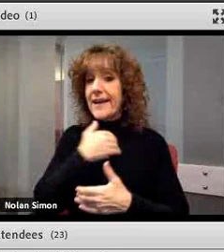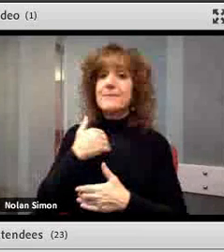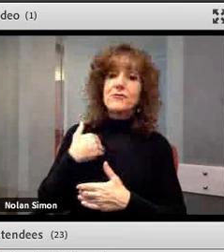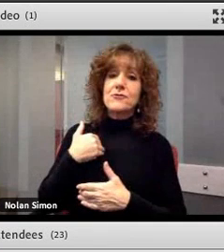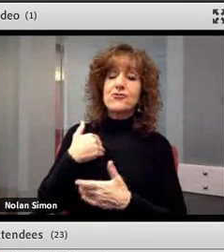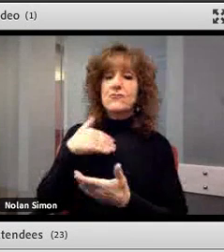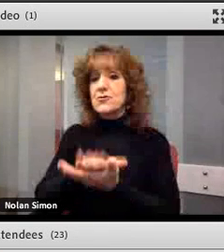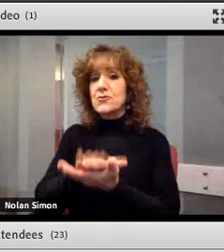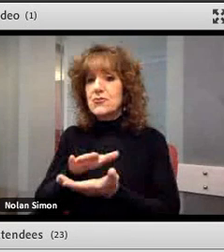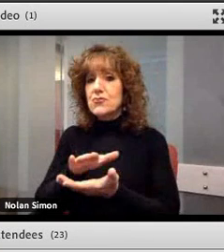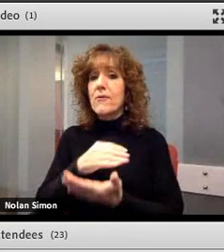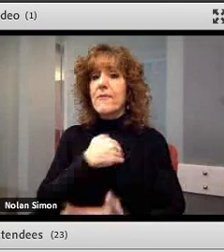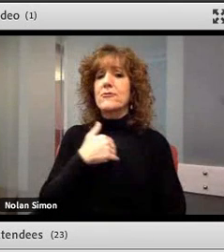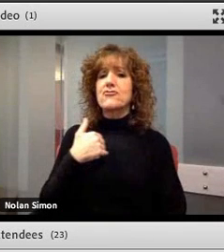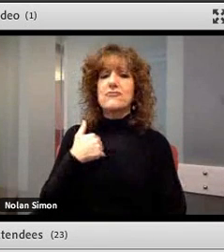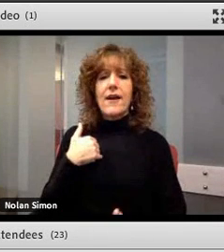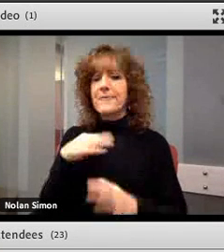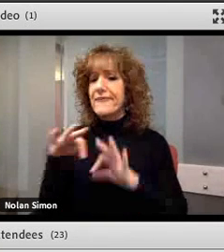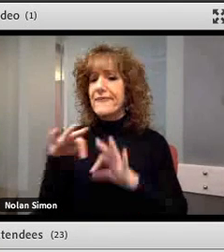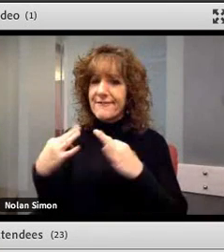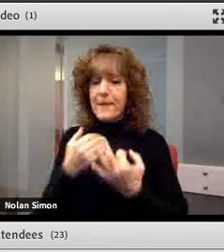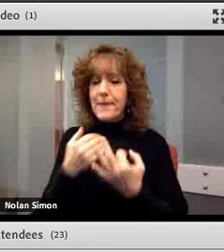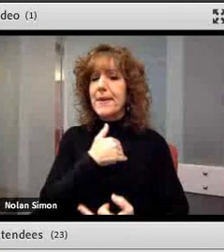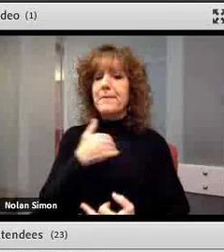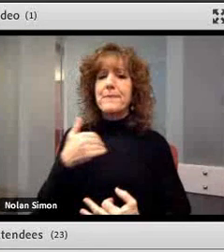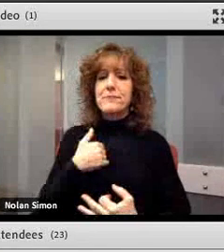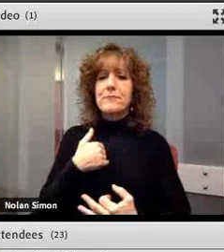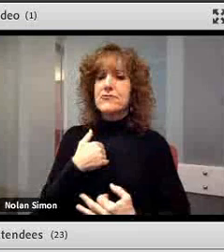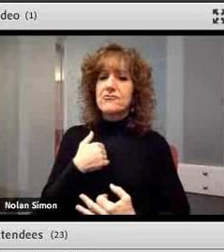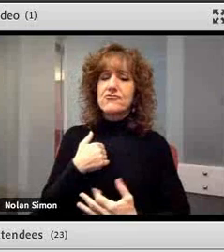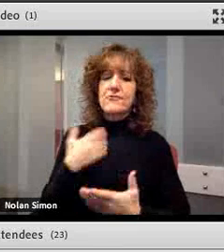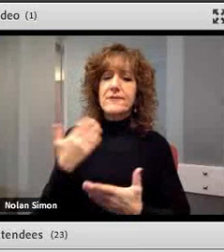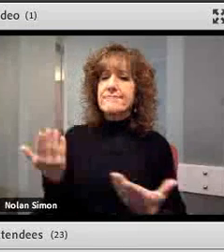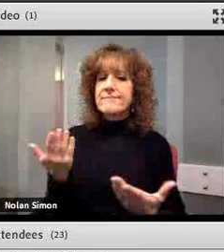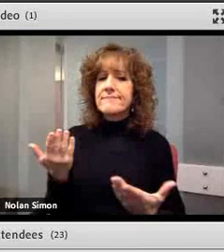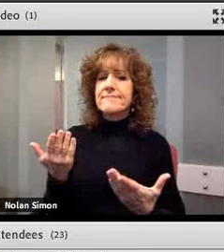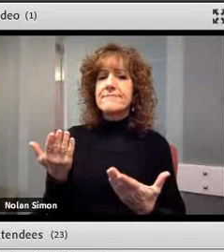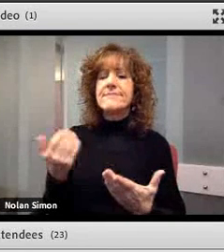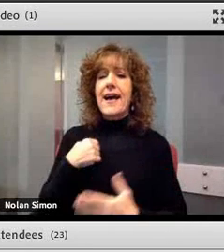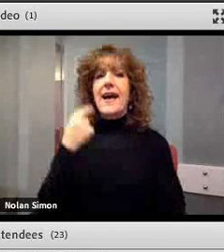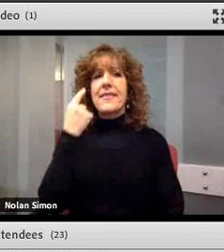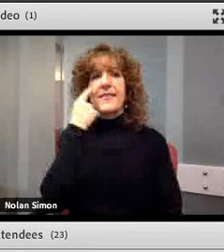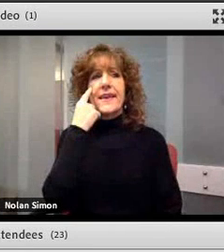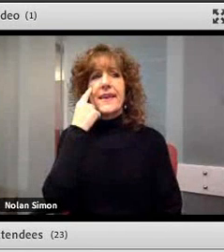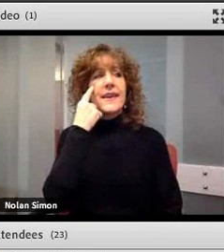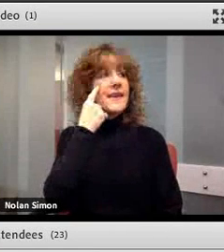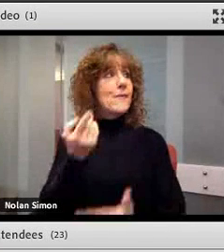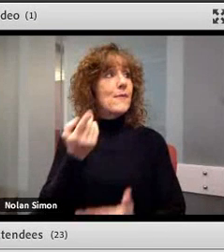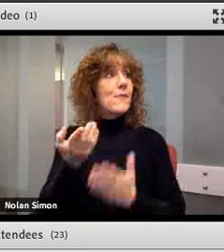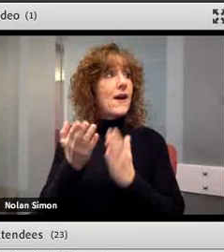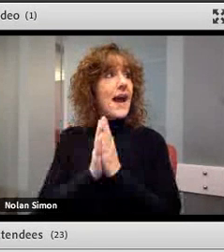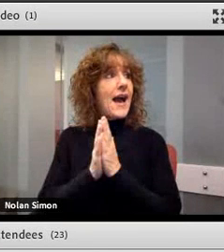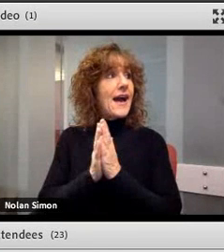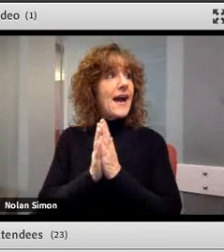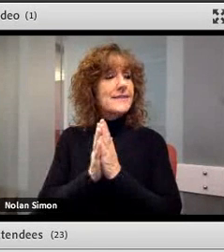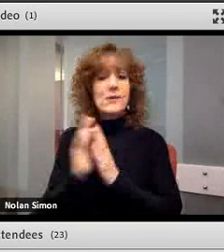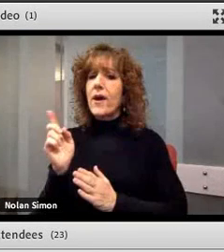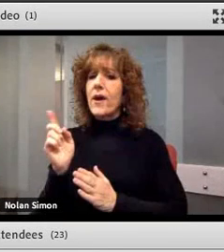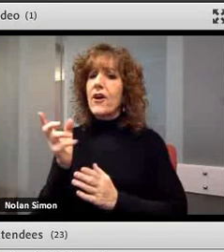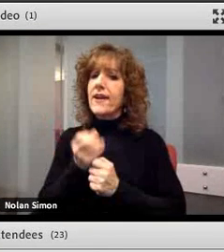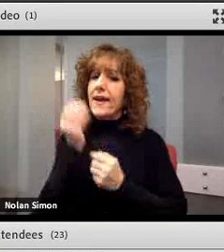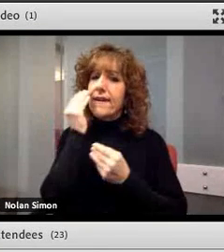or school or for family, and I think someone asked about where they could